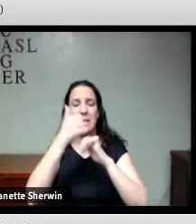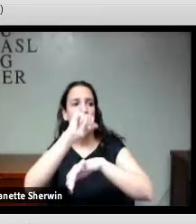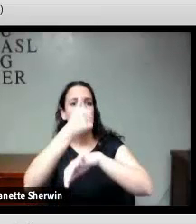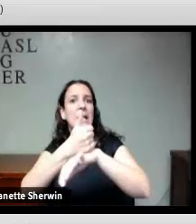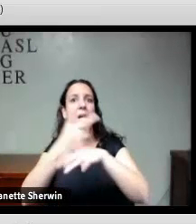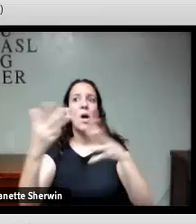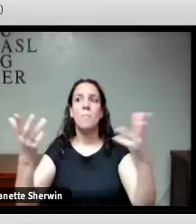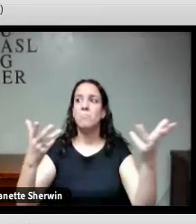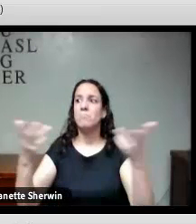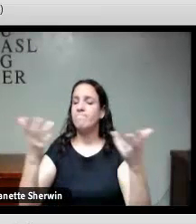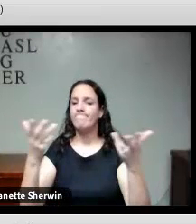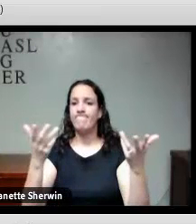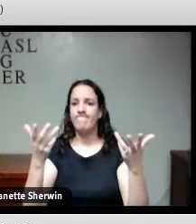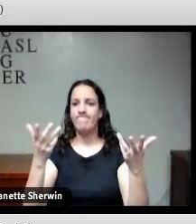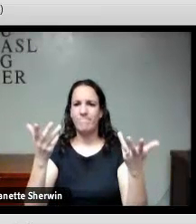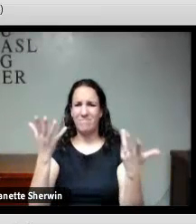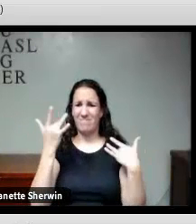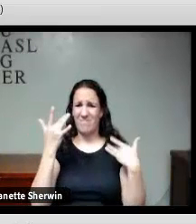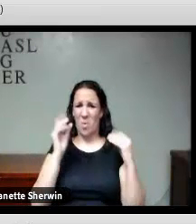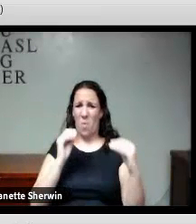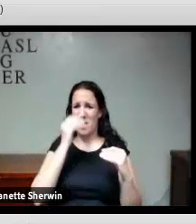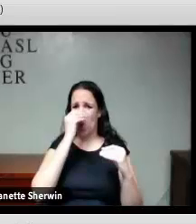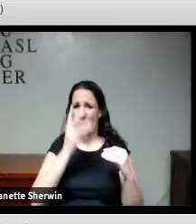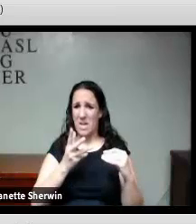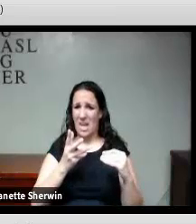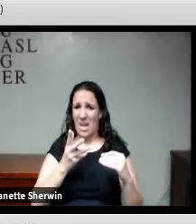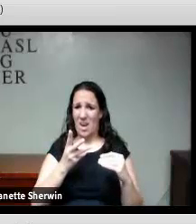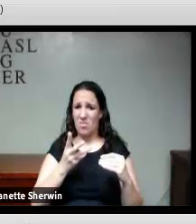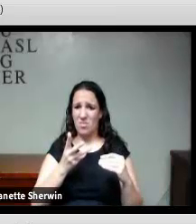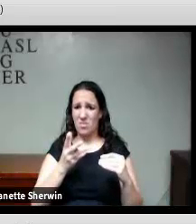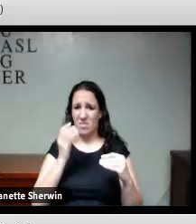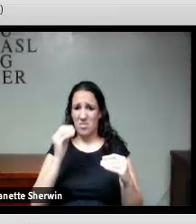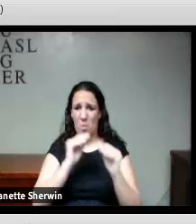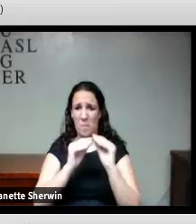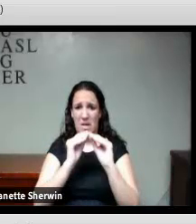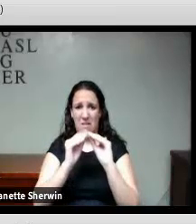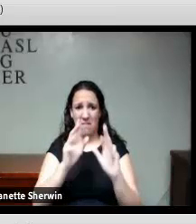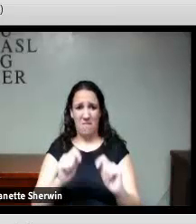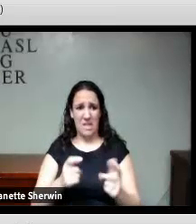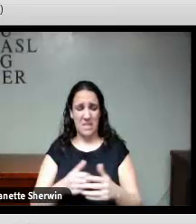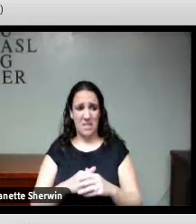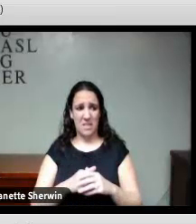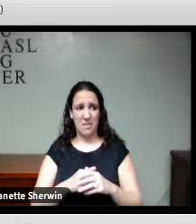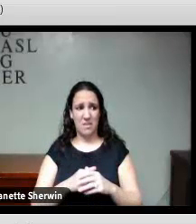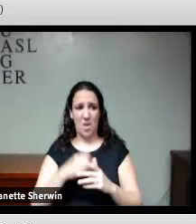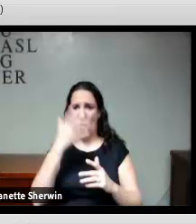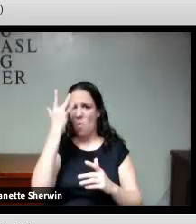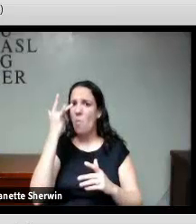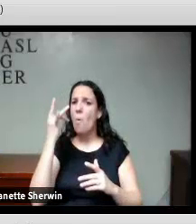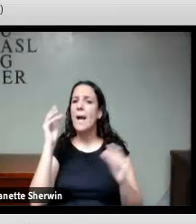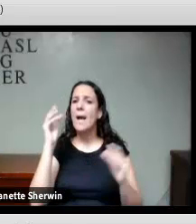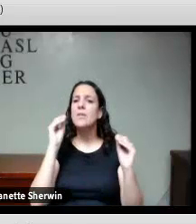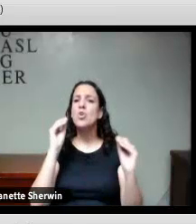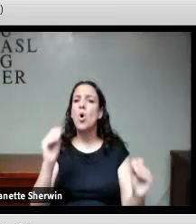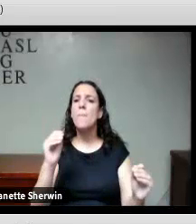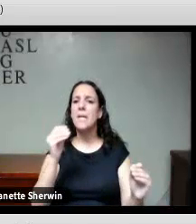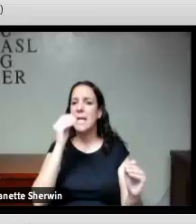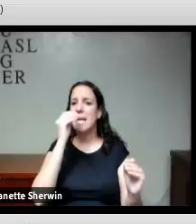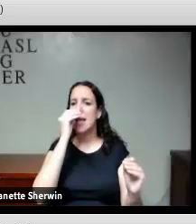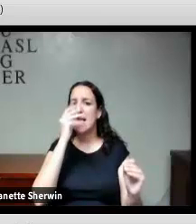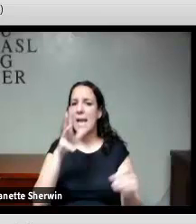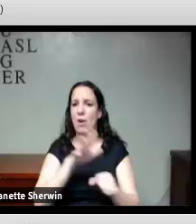myself, wonder why nobody cares enough to fix it. Did you hear what I just said? Why doesn't anybody care enough? Like